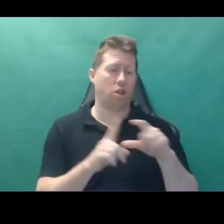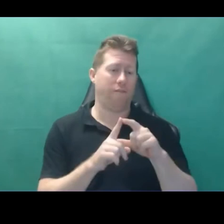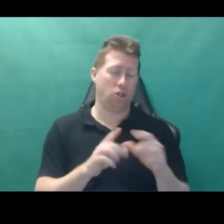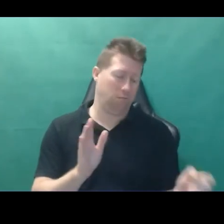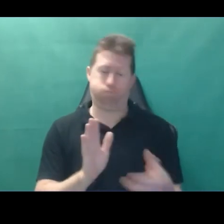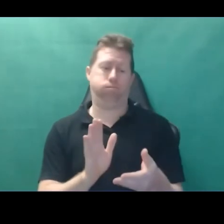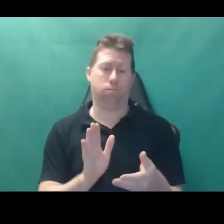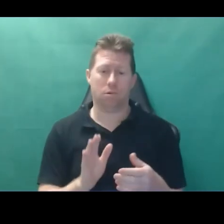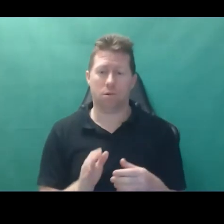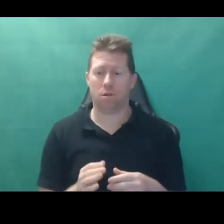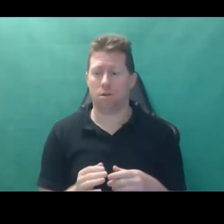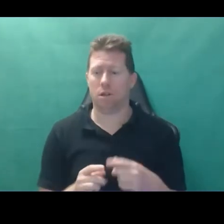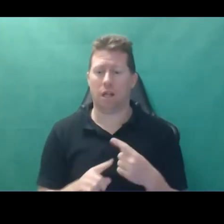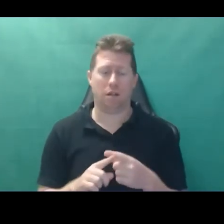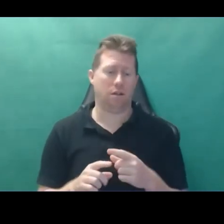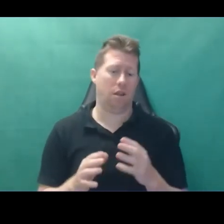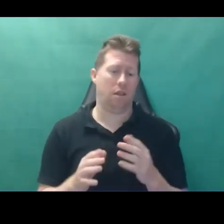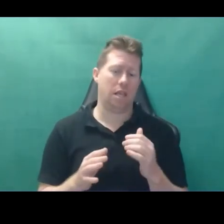civil rights, black civil rights movement.